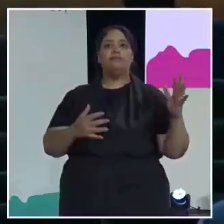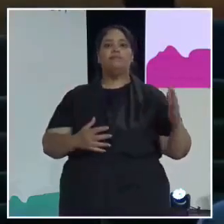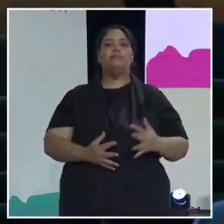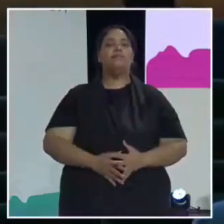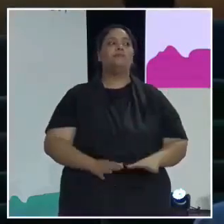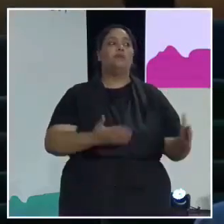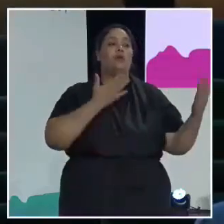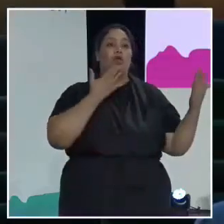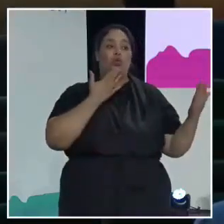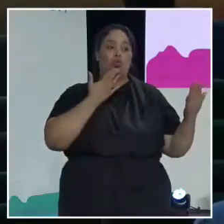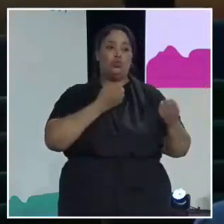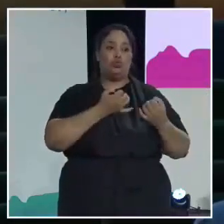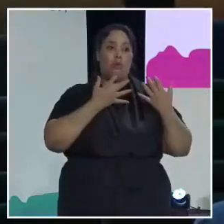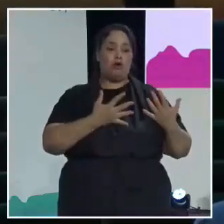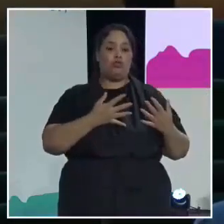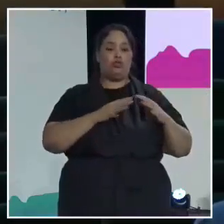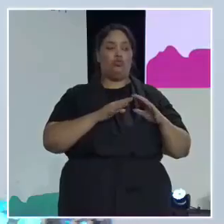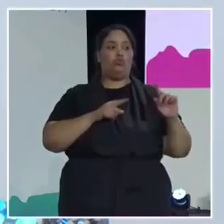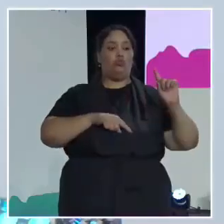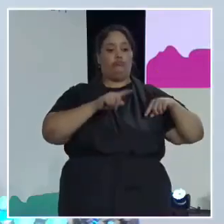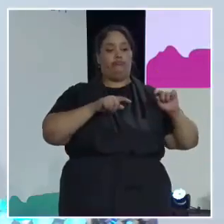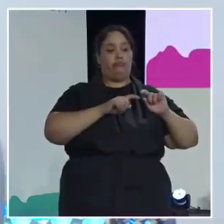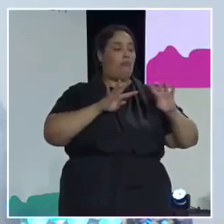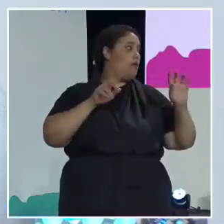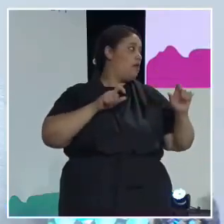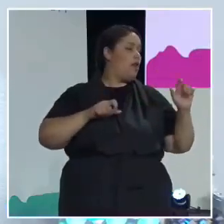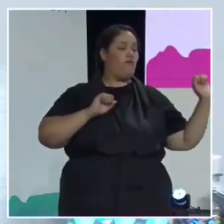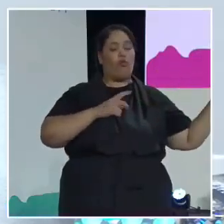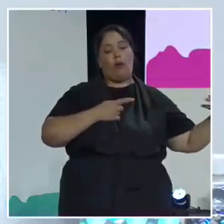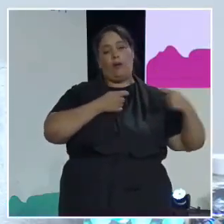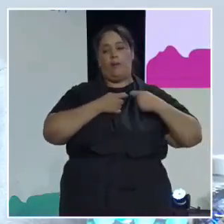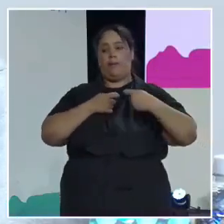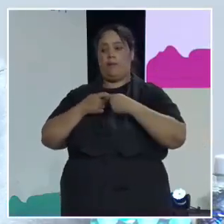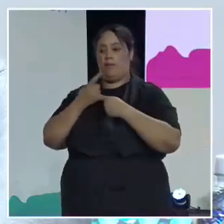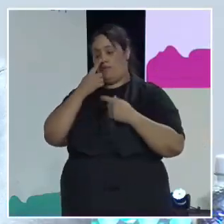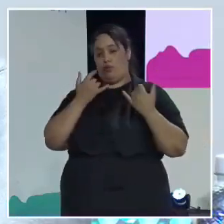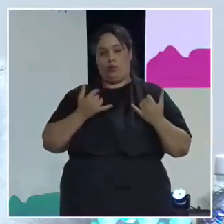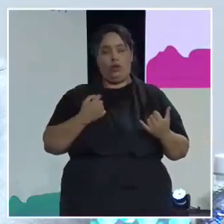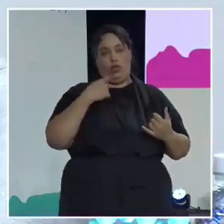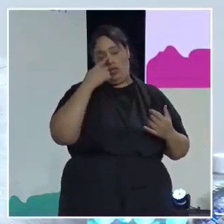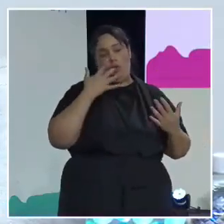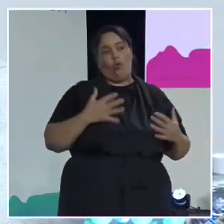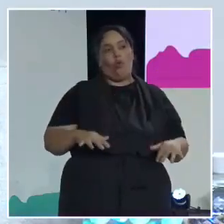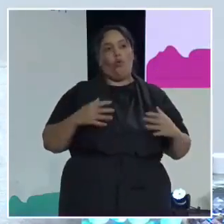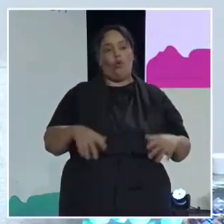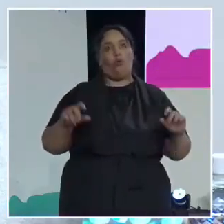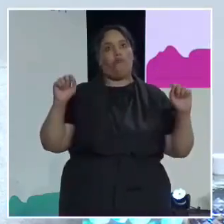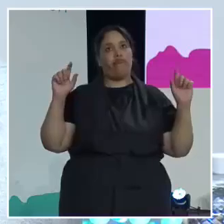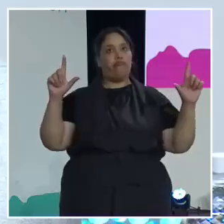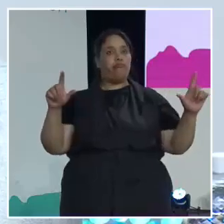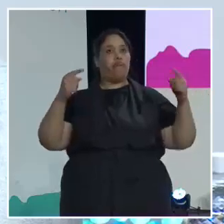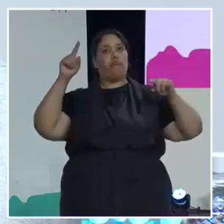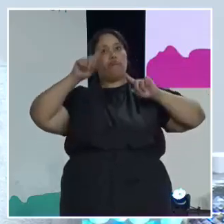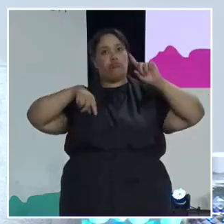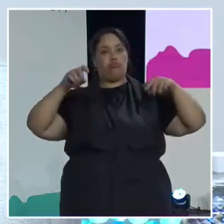Well, thank you very much for the very inspiring and thought-provoking input to our panel today. I think you have laid out several